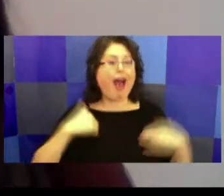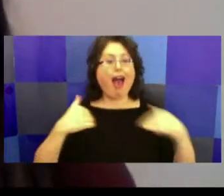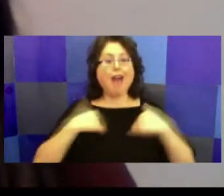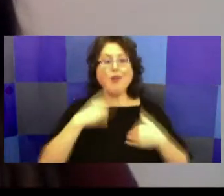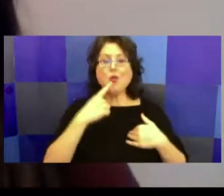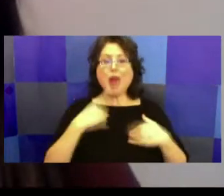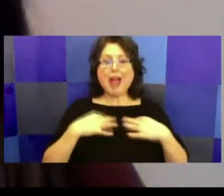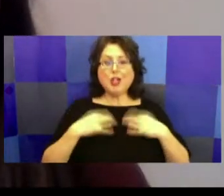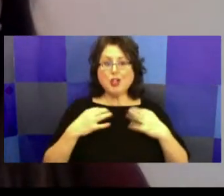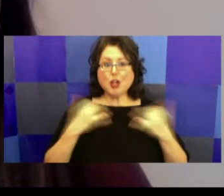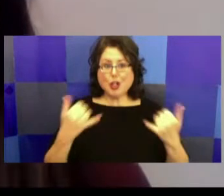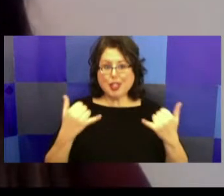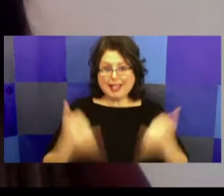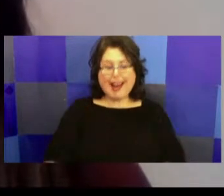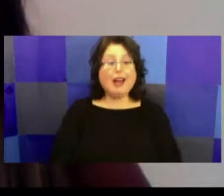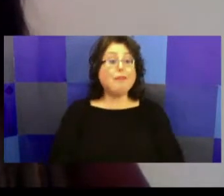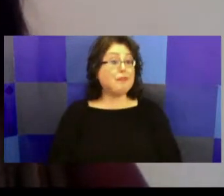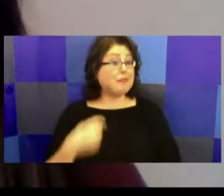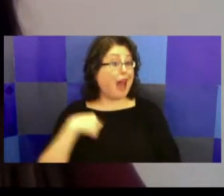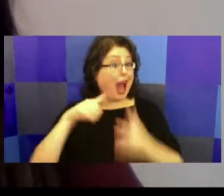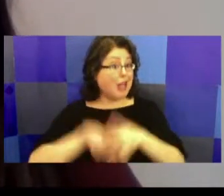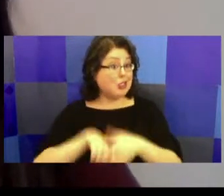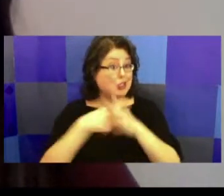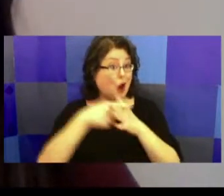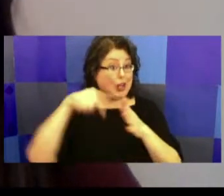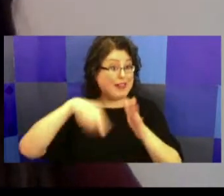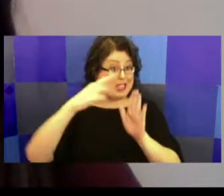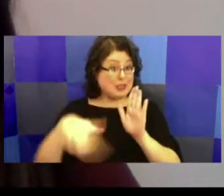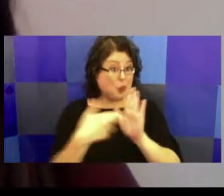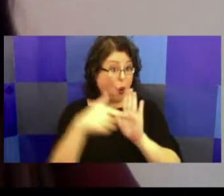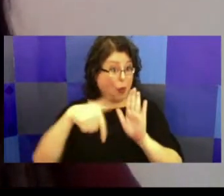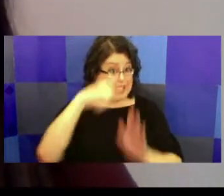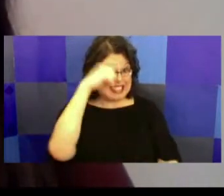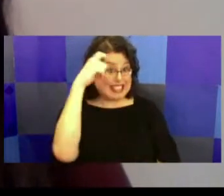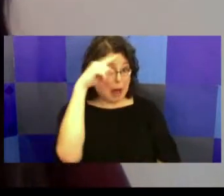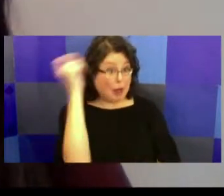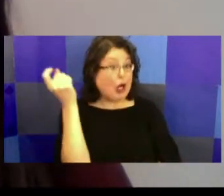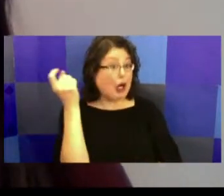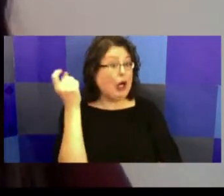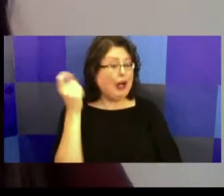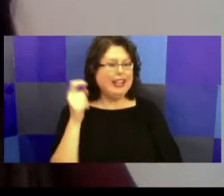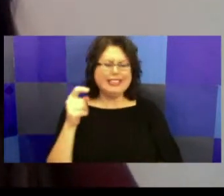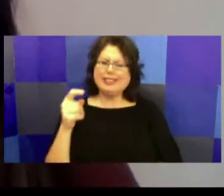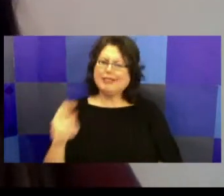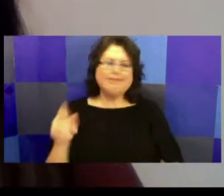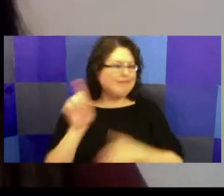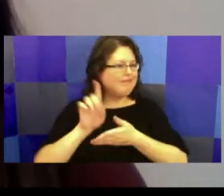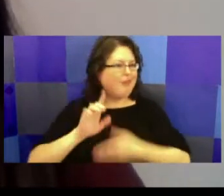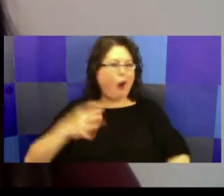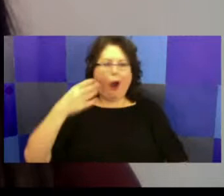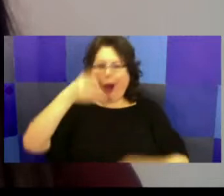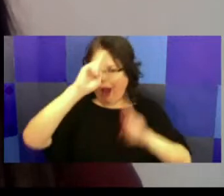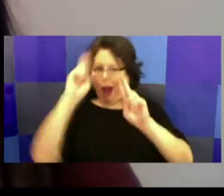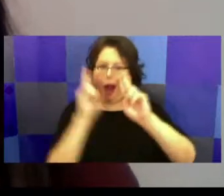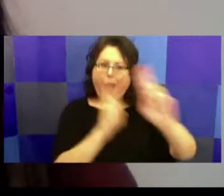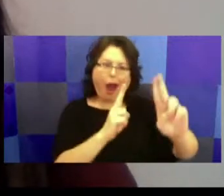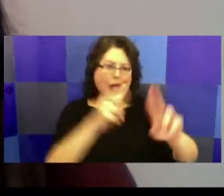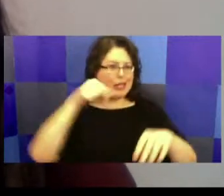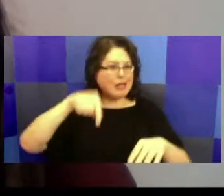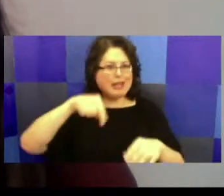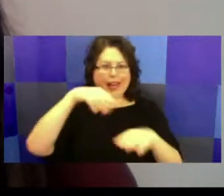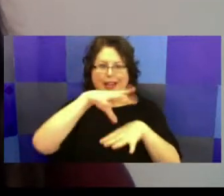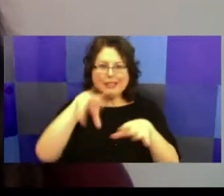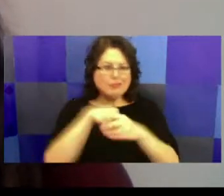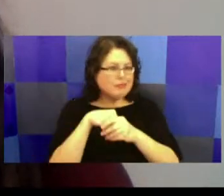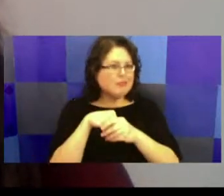today. I started in this role this summer. It is a privilege to be a part of this extraordinary community and